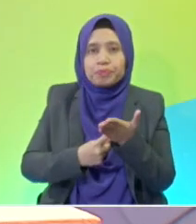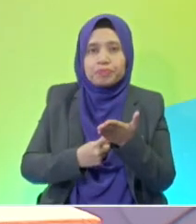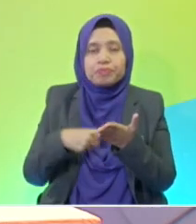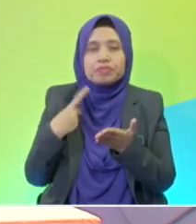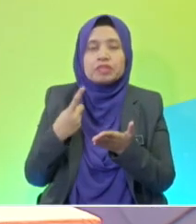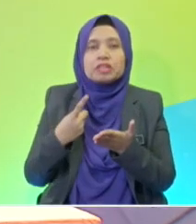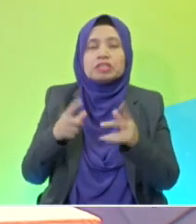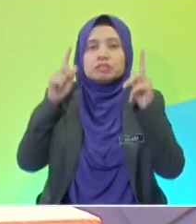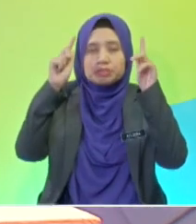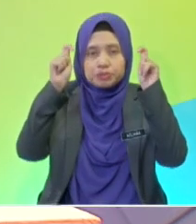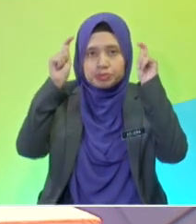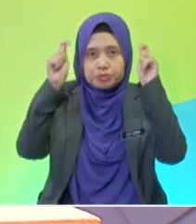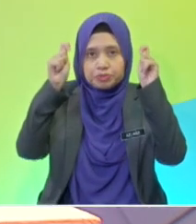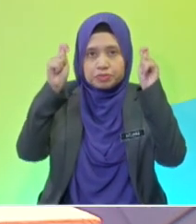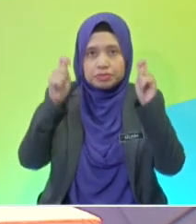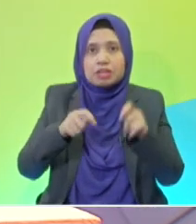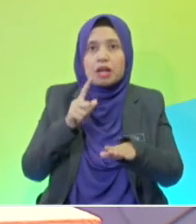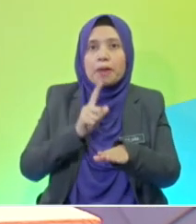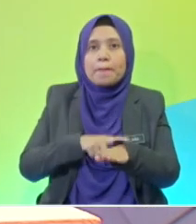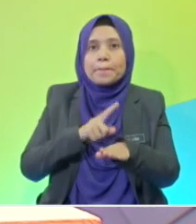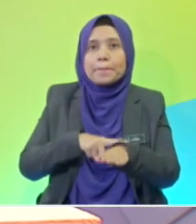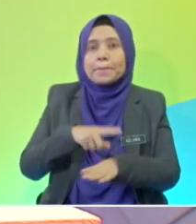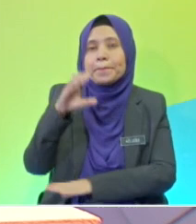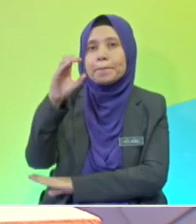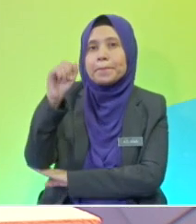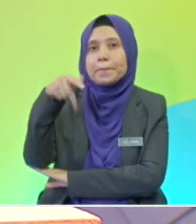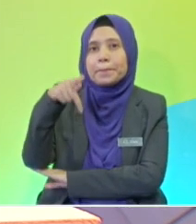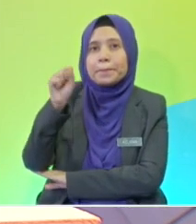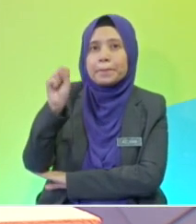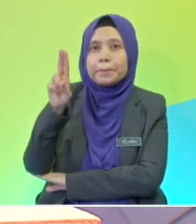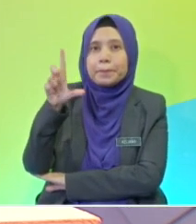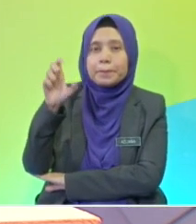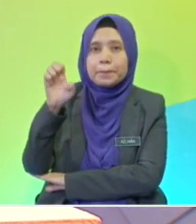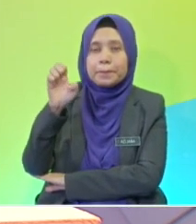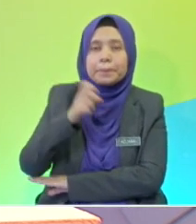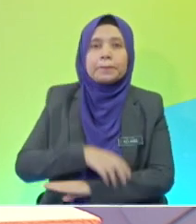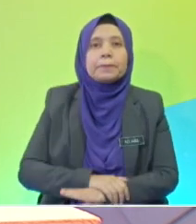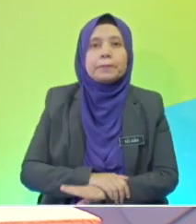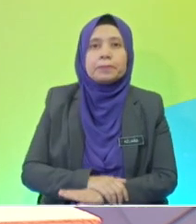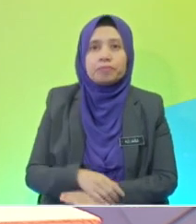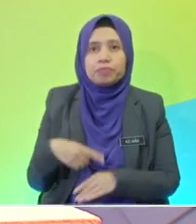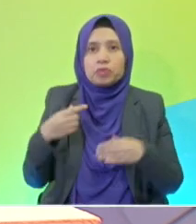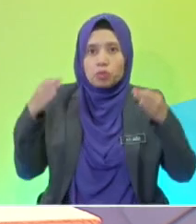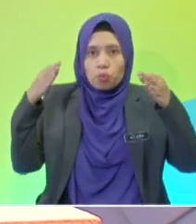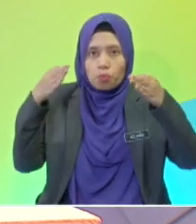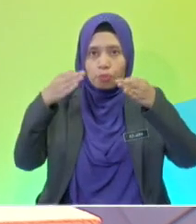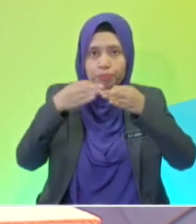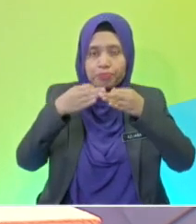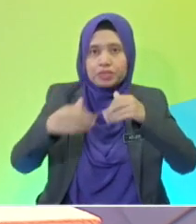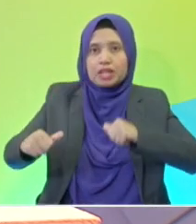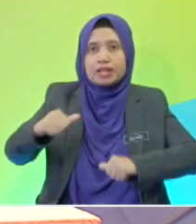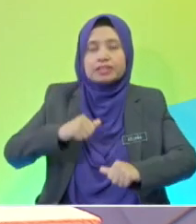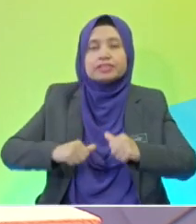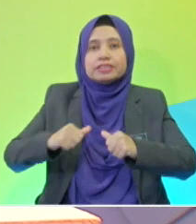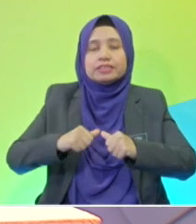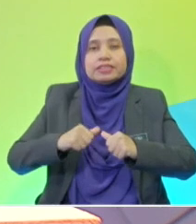my topic for today will be my time capsule, my own reflection, and we'll be focusing. Okay, our activities for